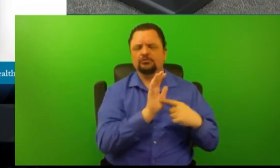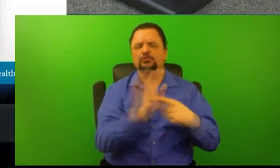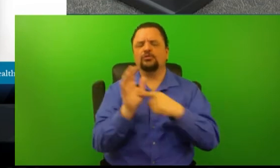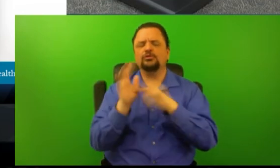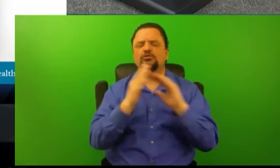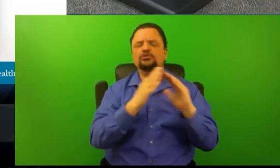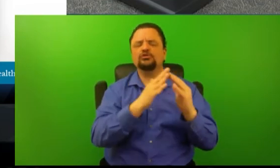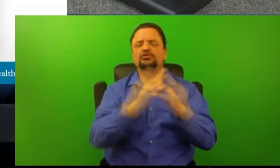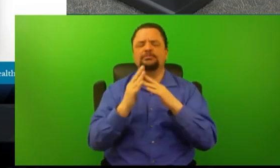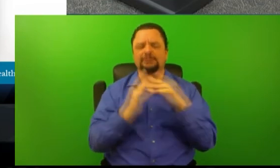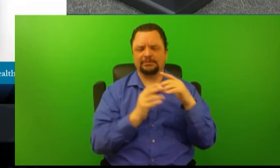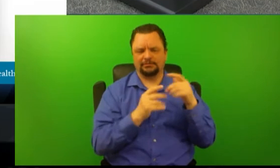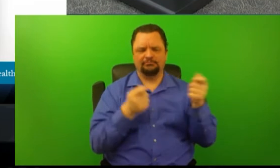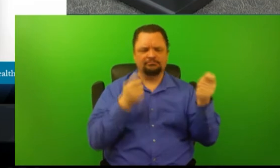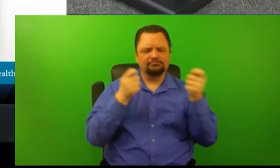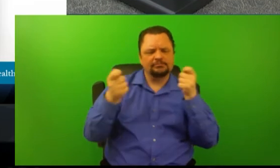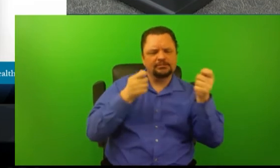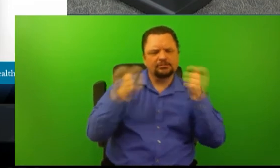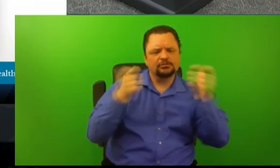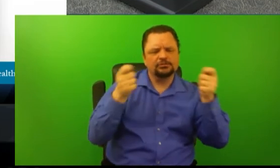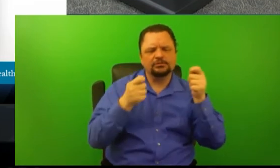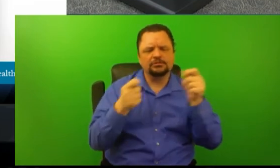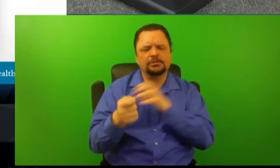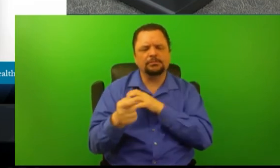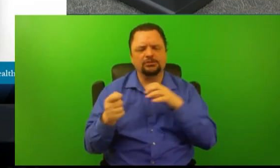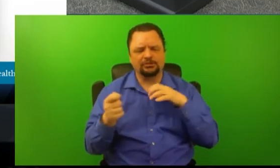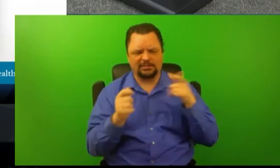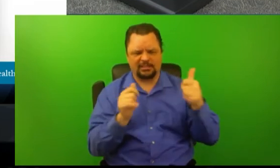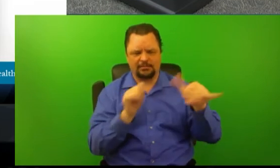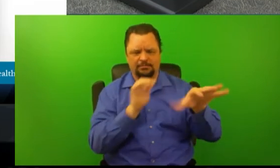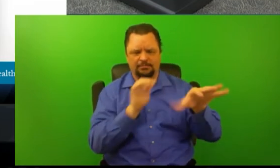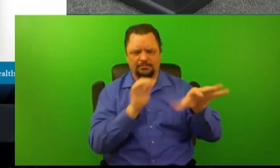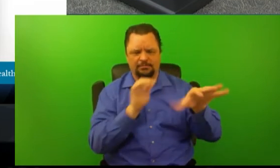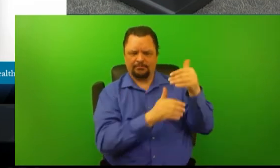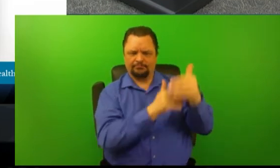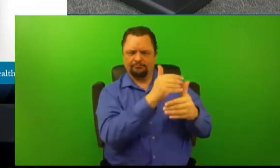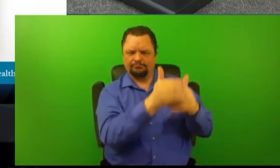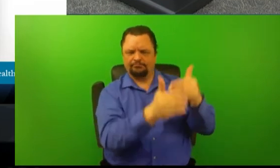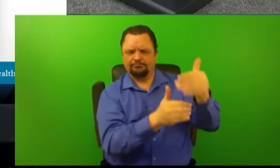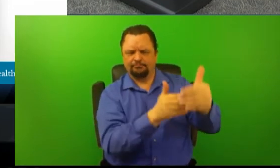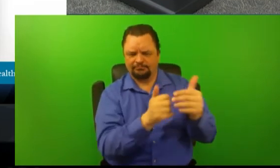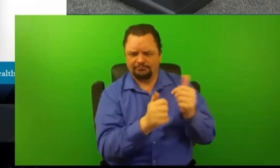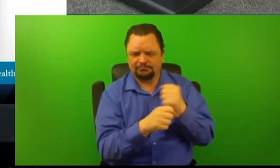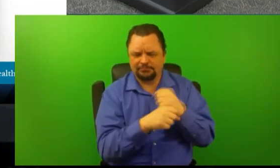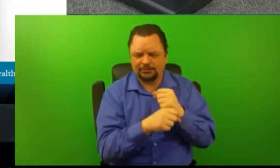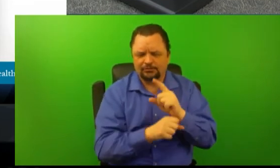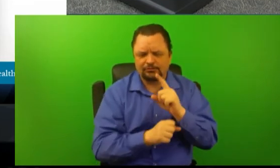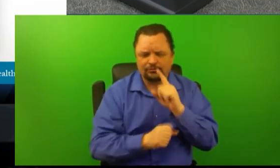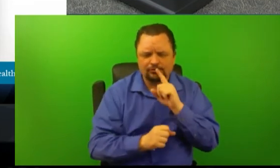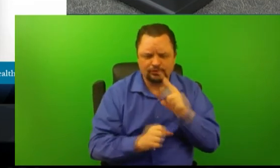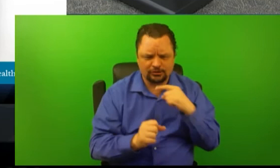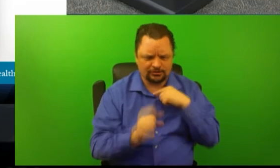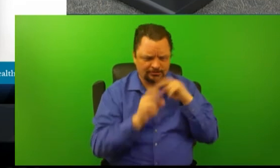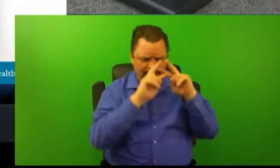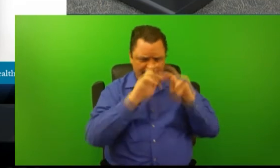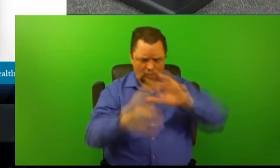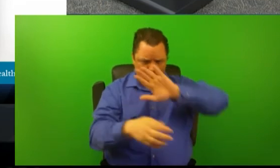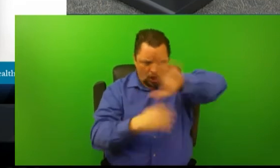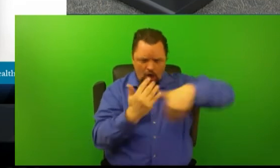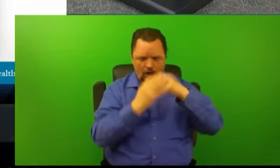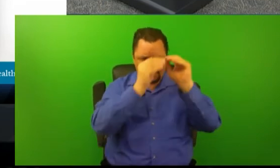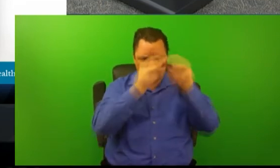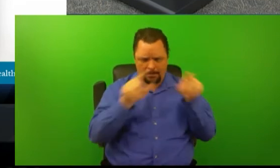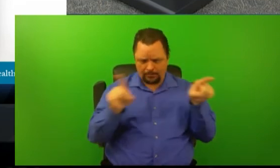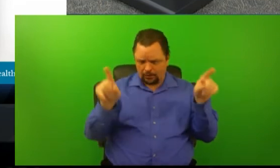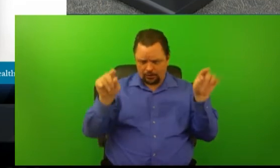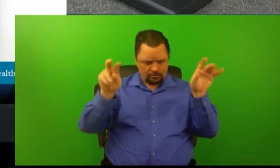really intentionally and thoughtfully reviewing all of the data on the factors that contribute to the health of our community. And so